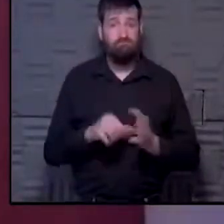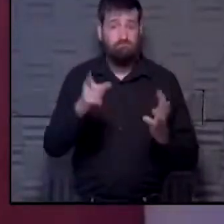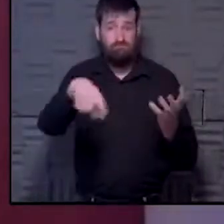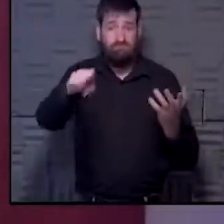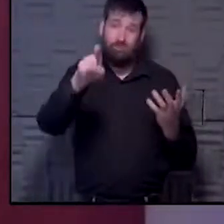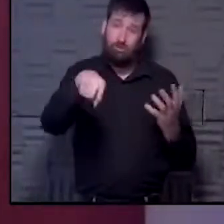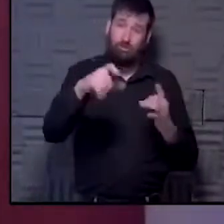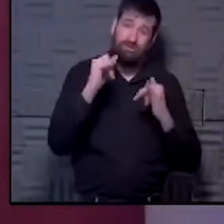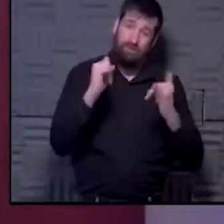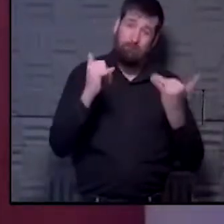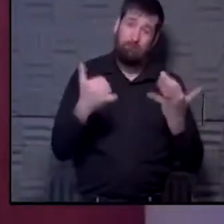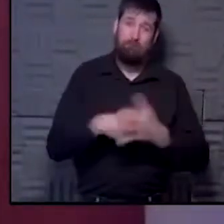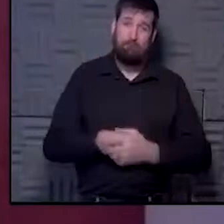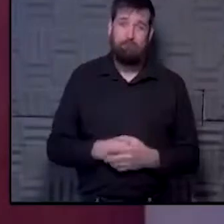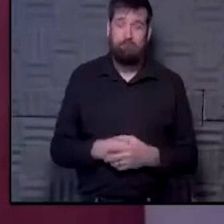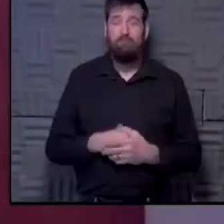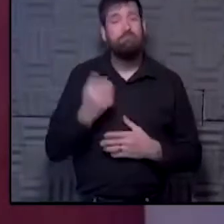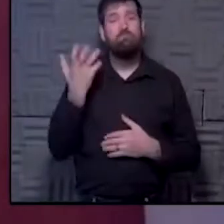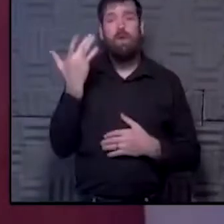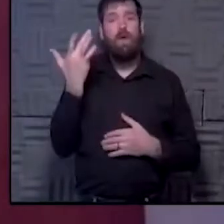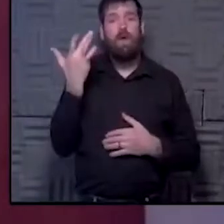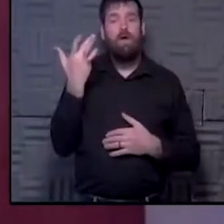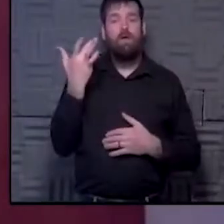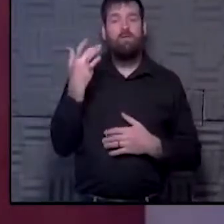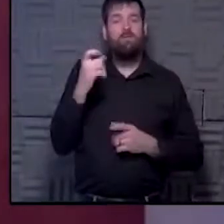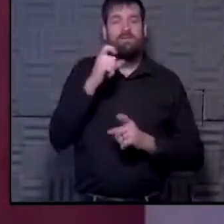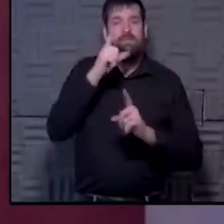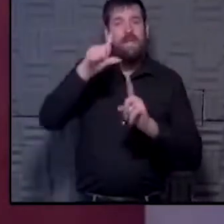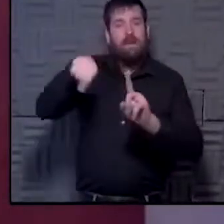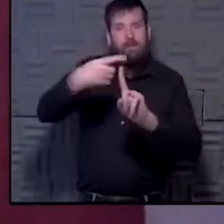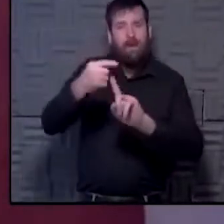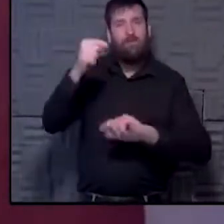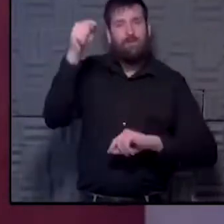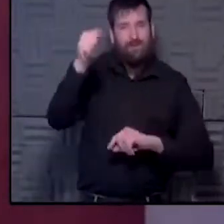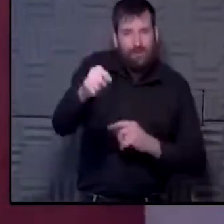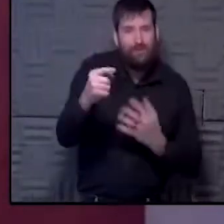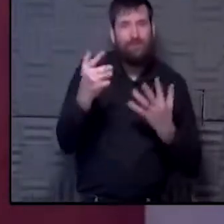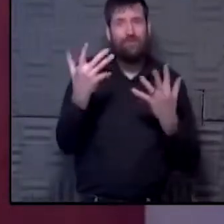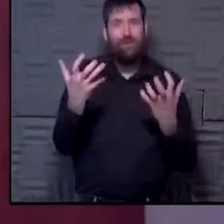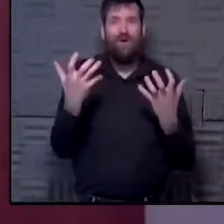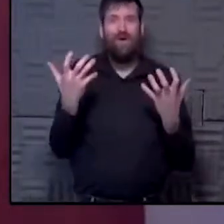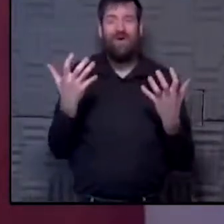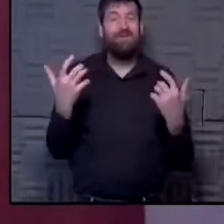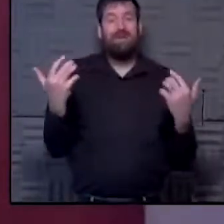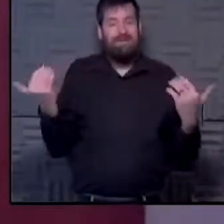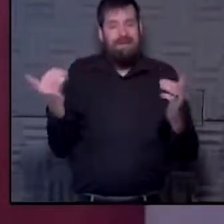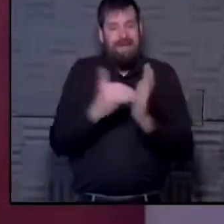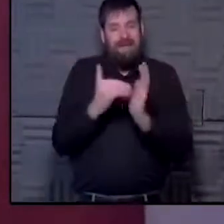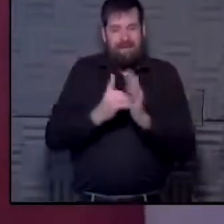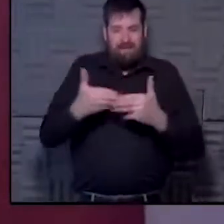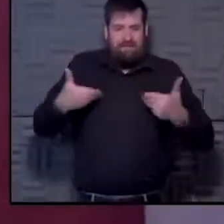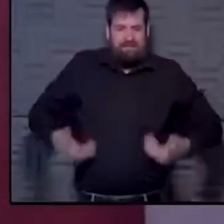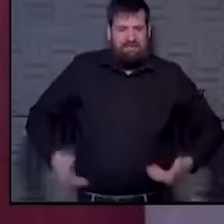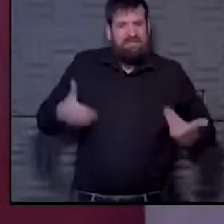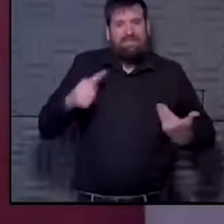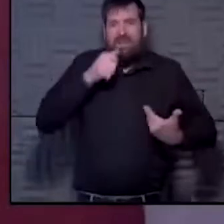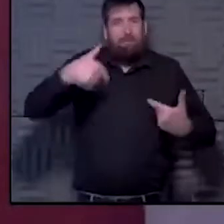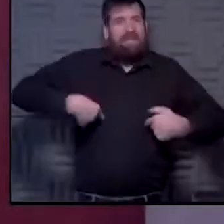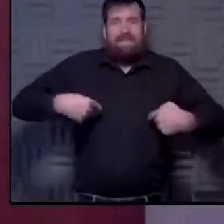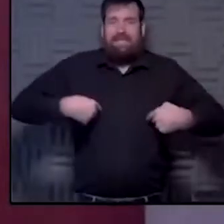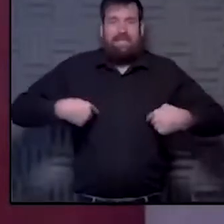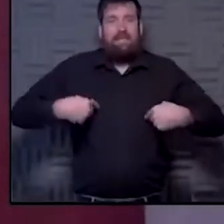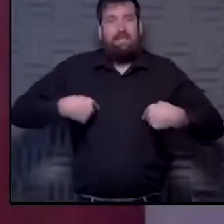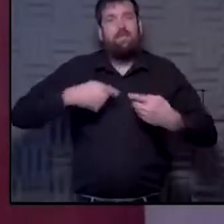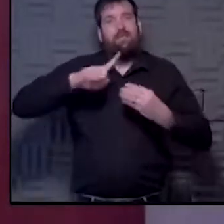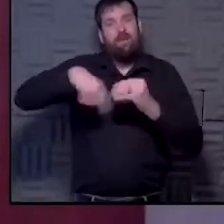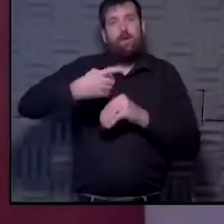to too. Why? Because it's not about just me and what I want. Again, we're back to solidarity. It's about us.